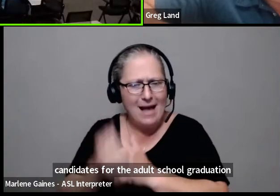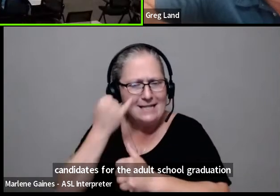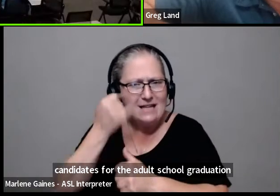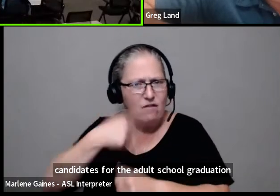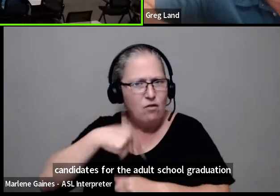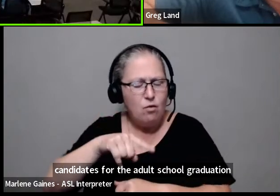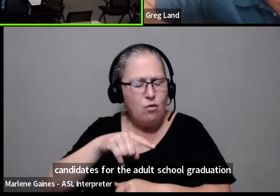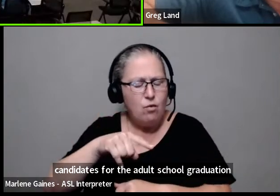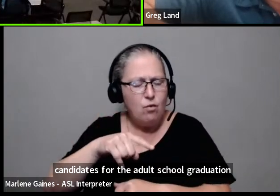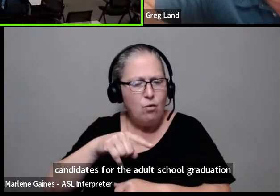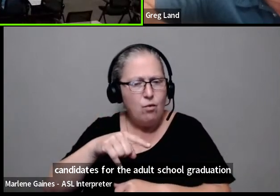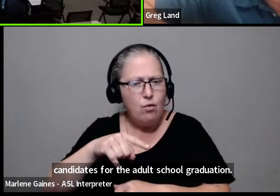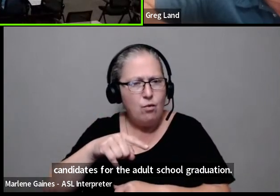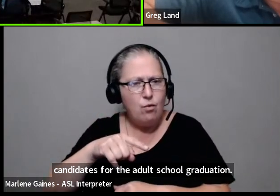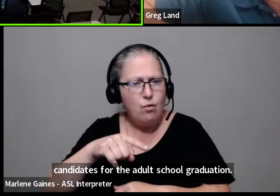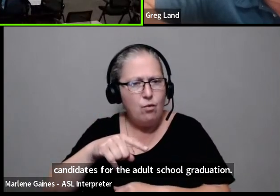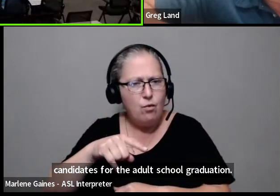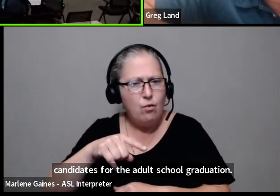didn't,